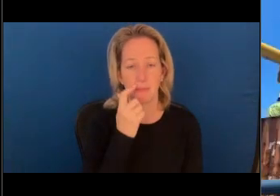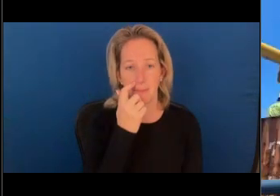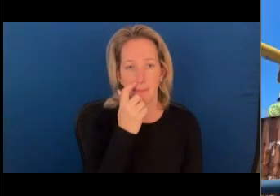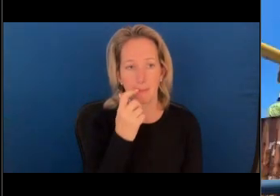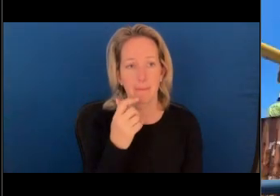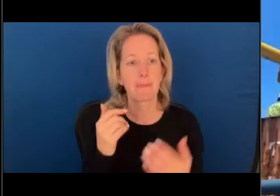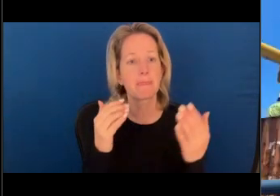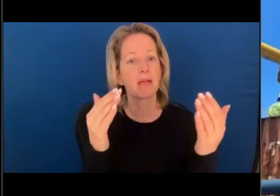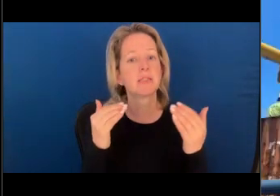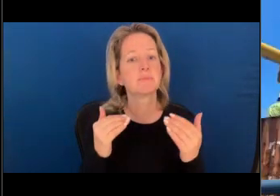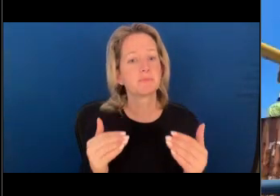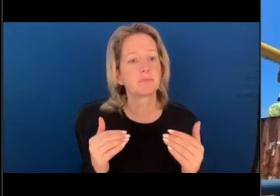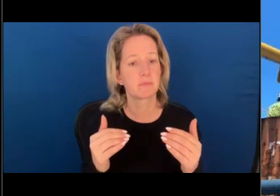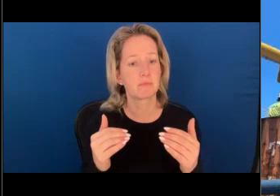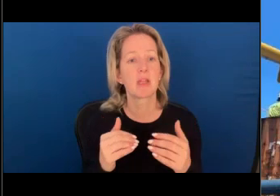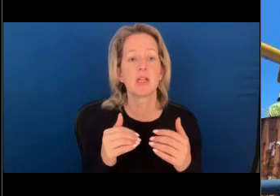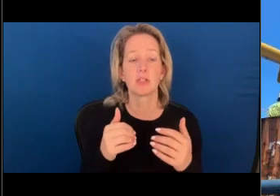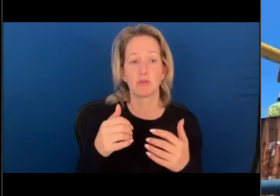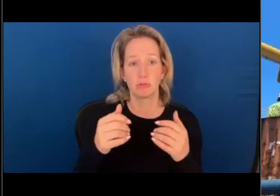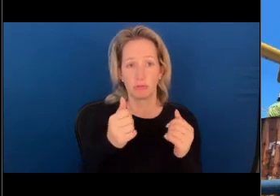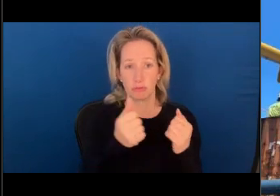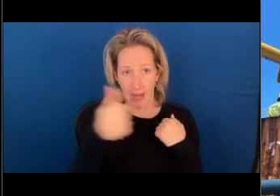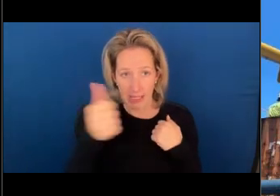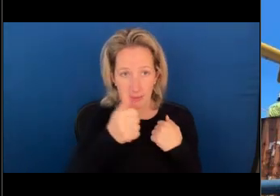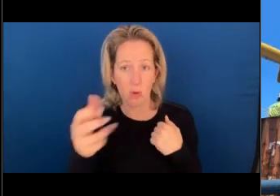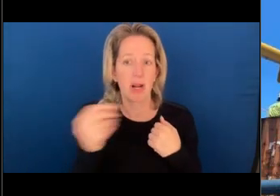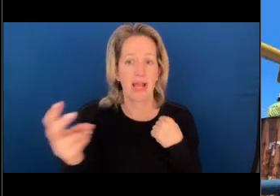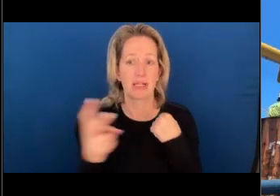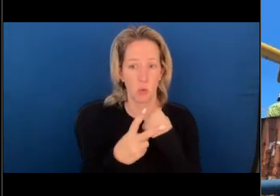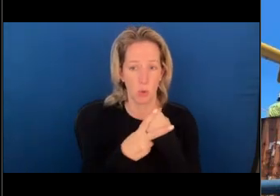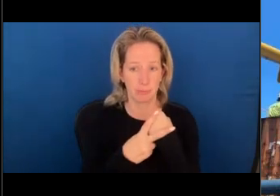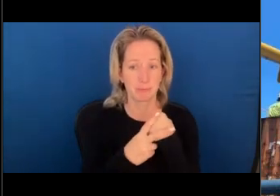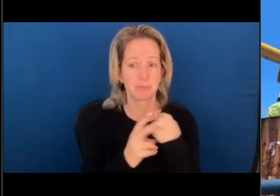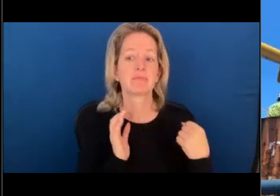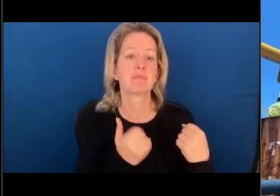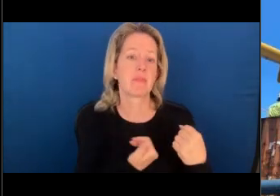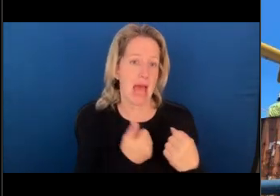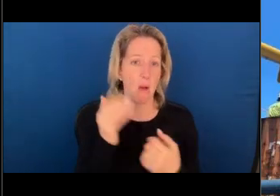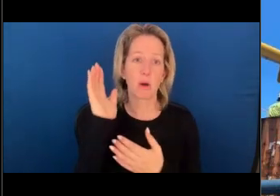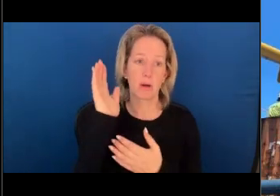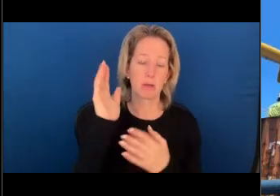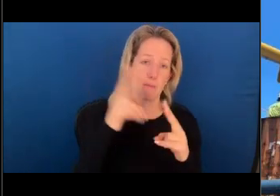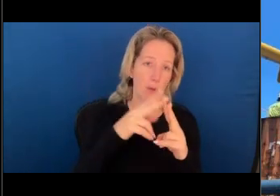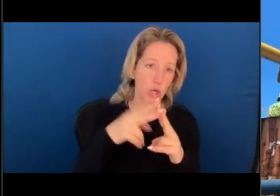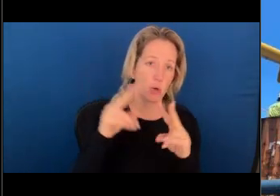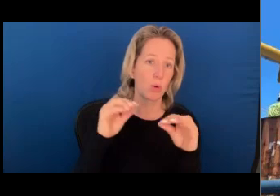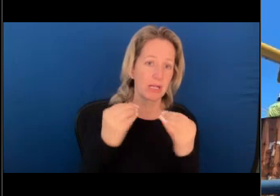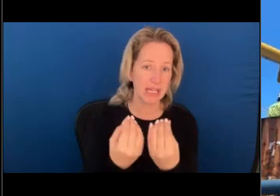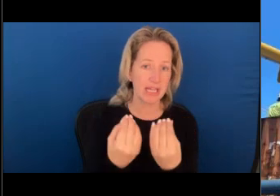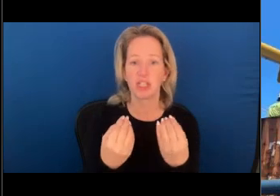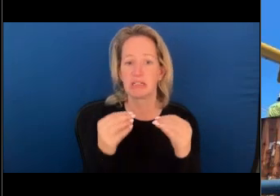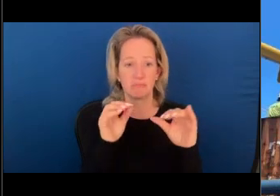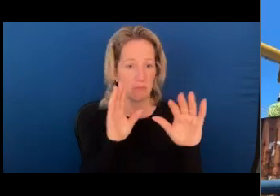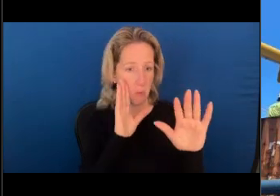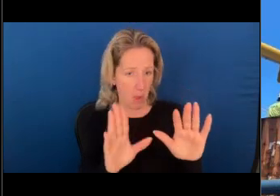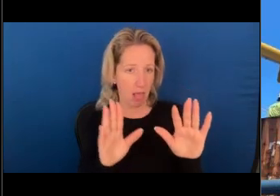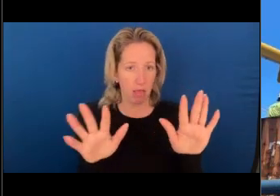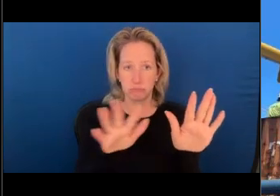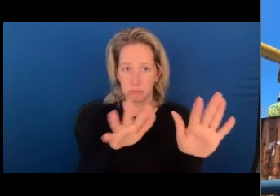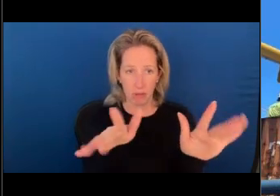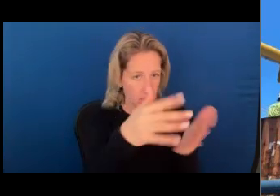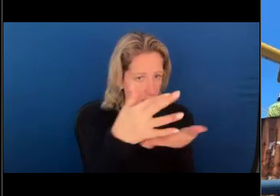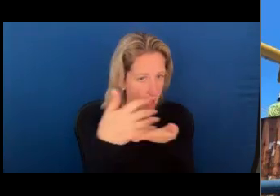2 steps are transport and store. So we have our partner organizations, they do their collections on their islands and store the debris until they have